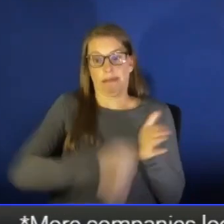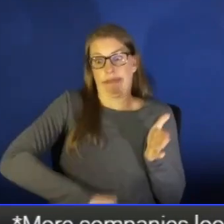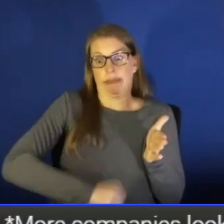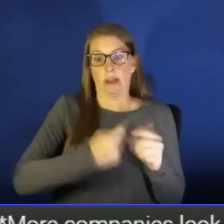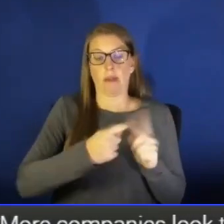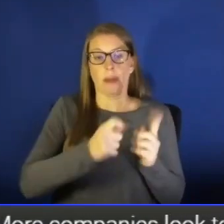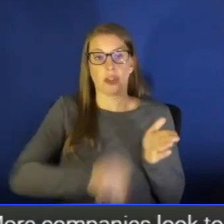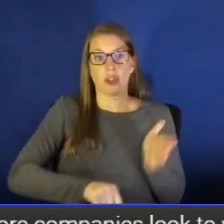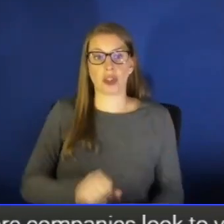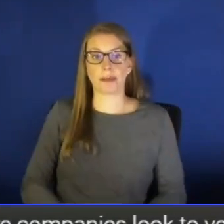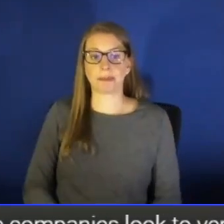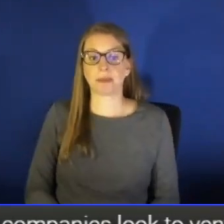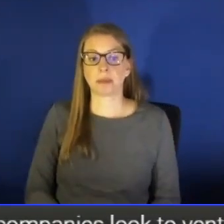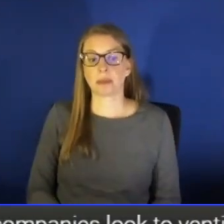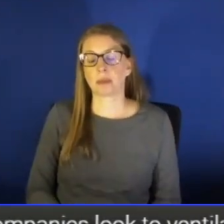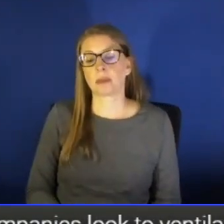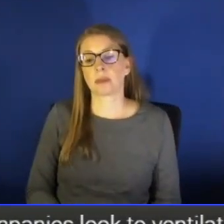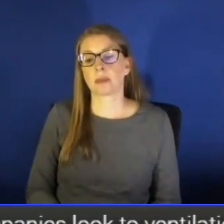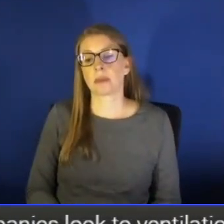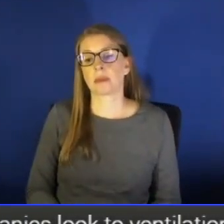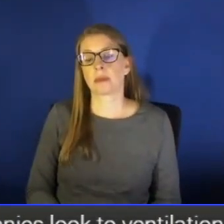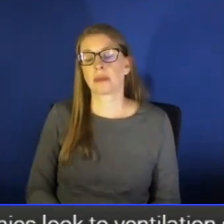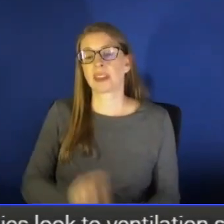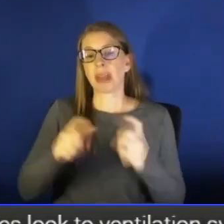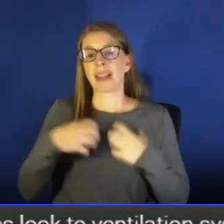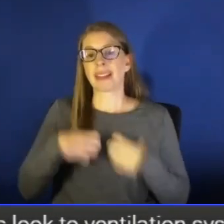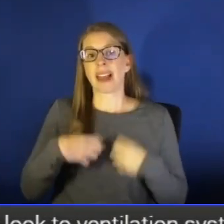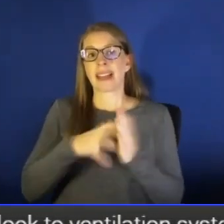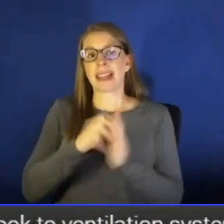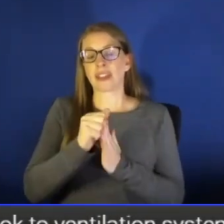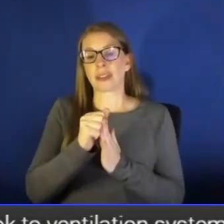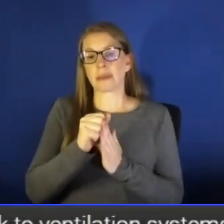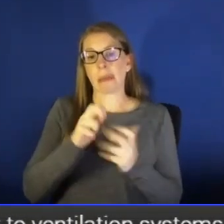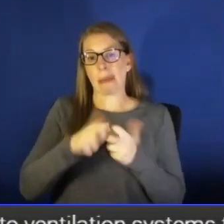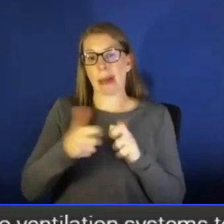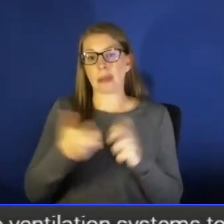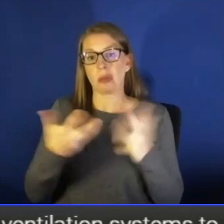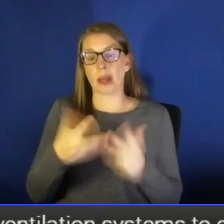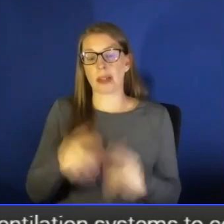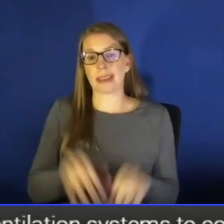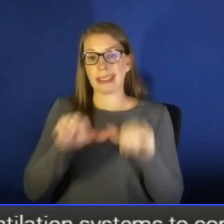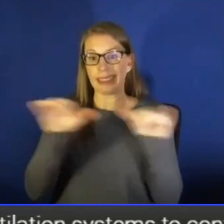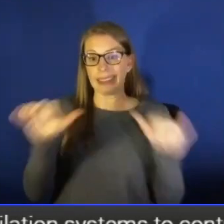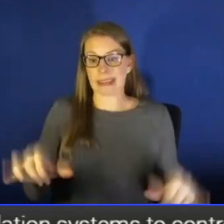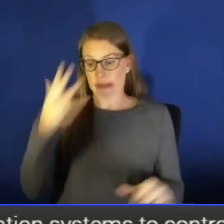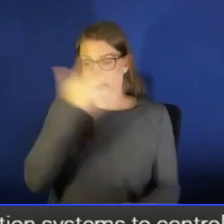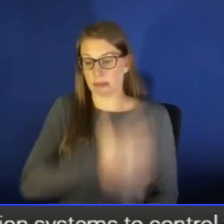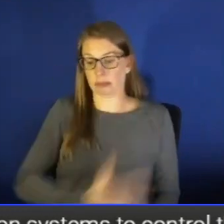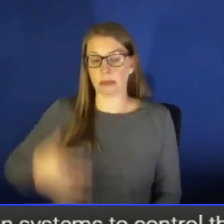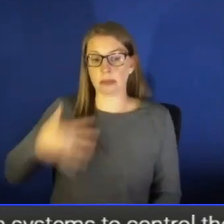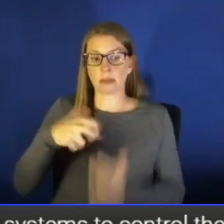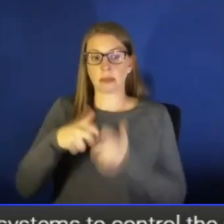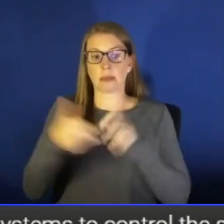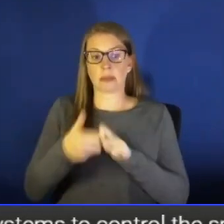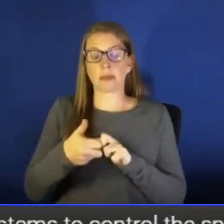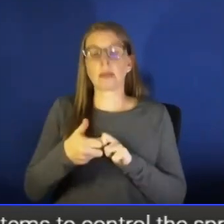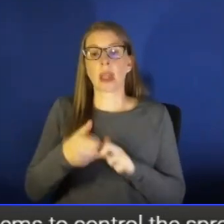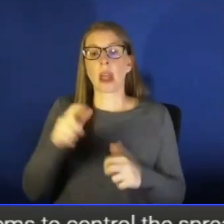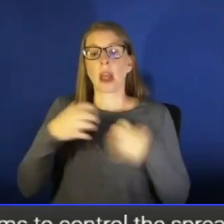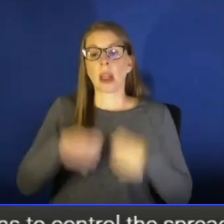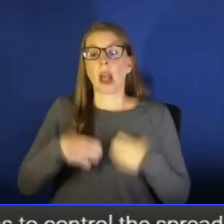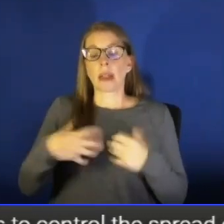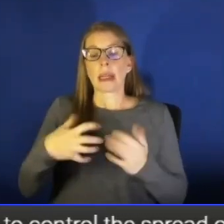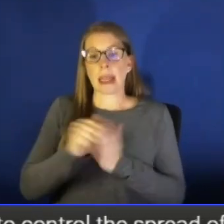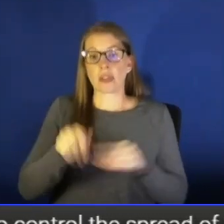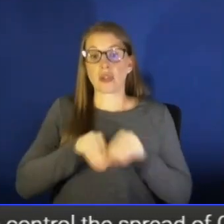lung cancer is that, and like other cancers, it's really a system-wide problem. So lung cancer does spread. Mm-hmm. So